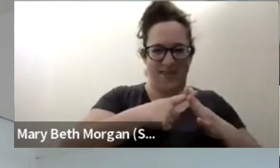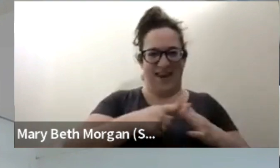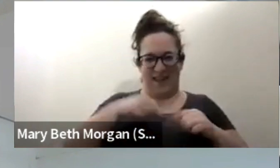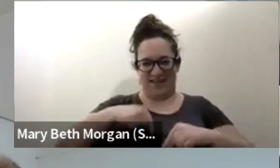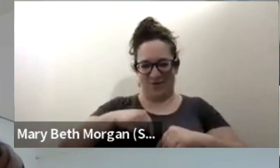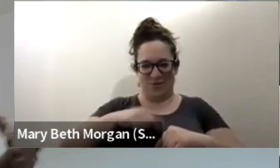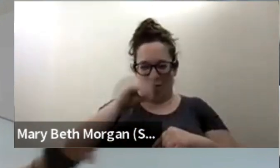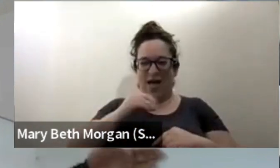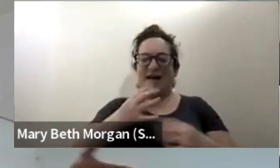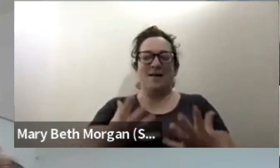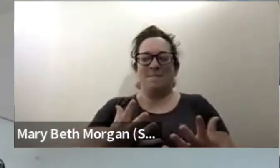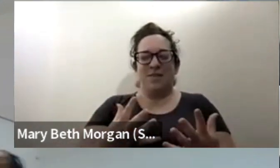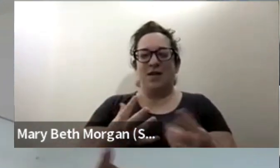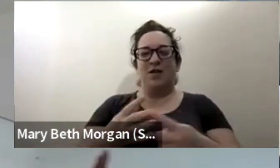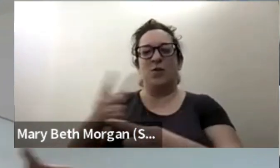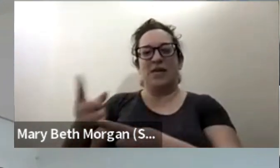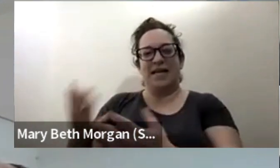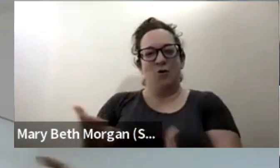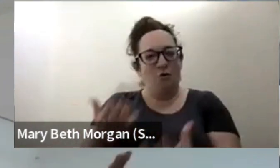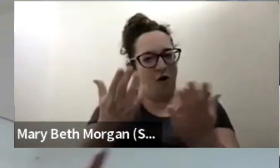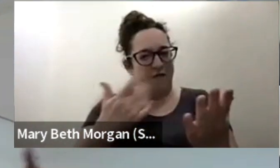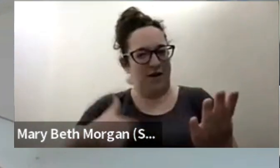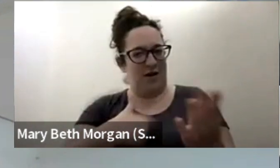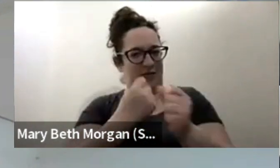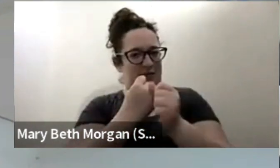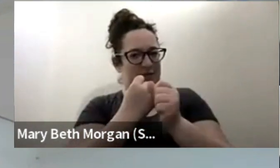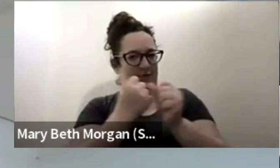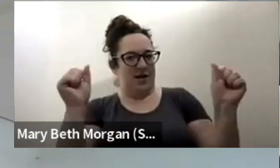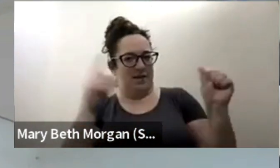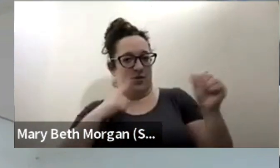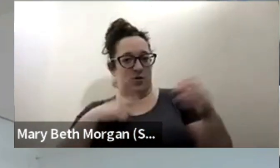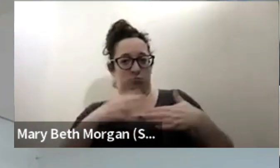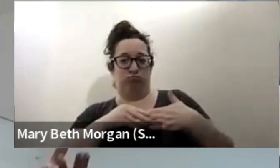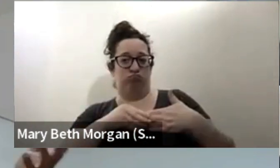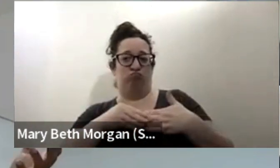right? So again, I think he's offering us so much freedom.